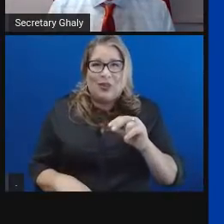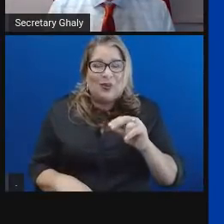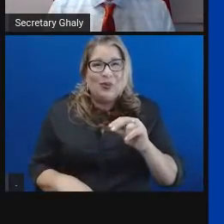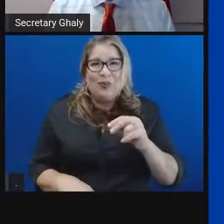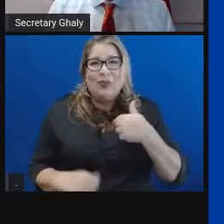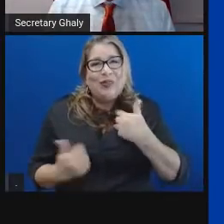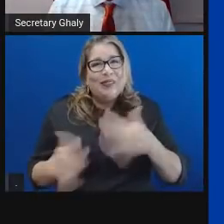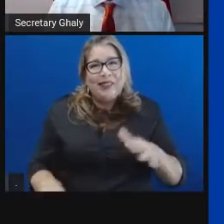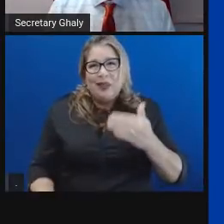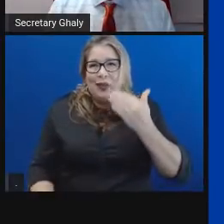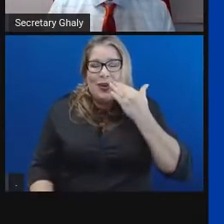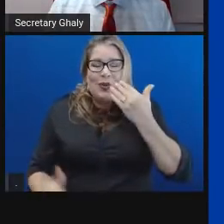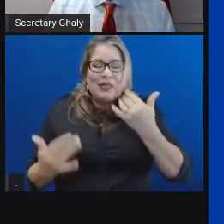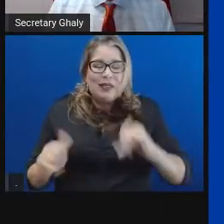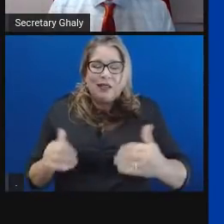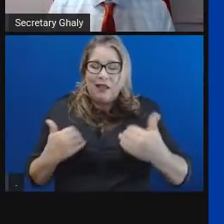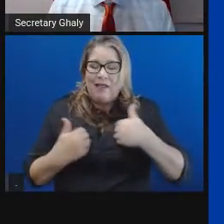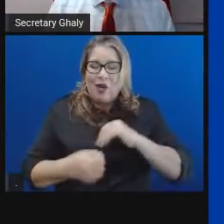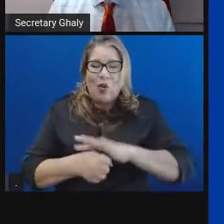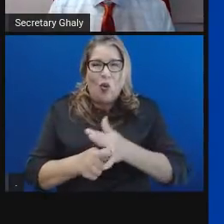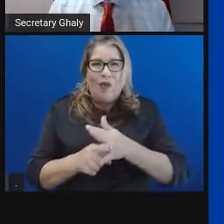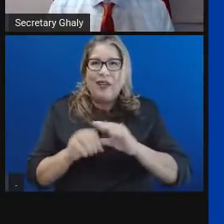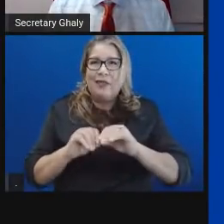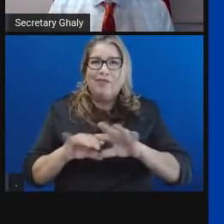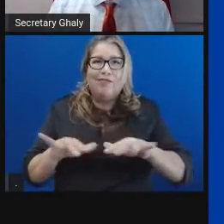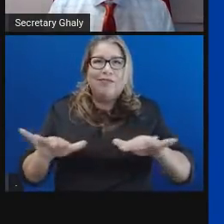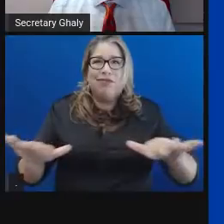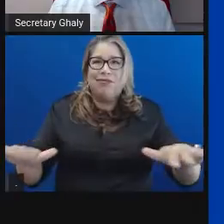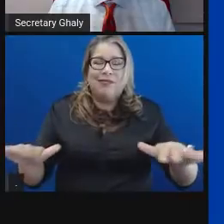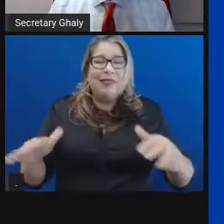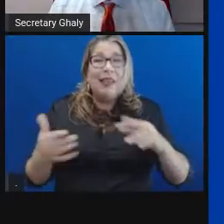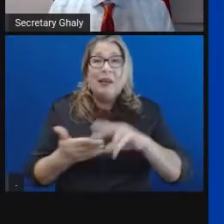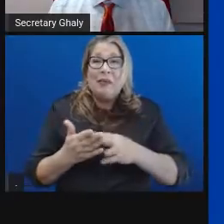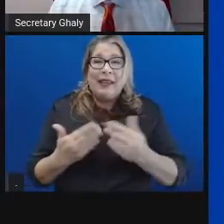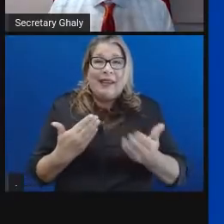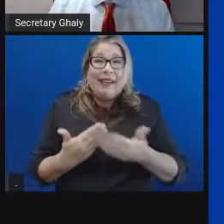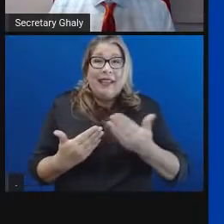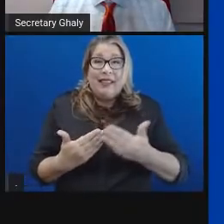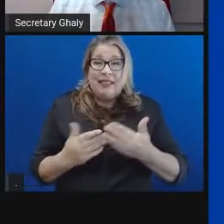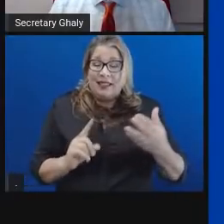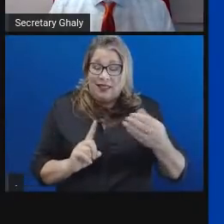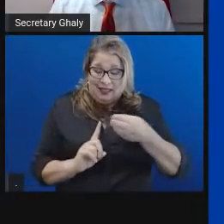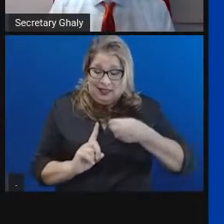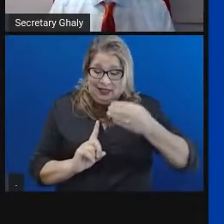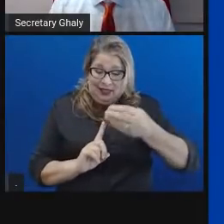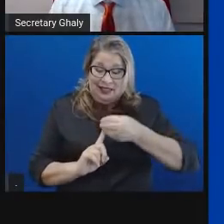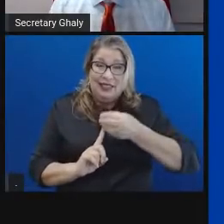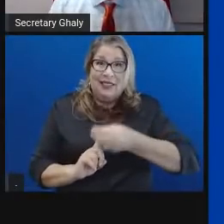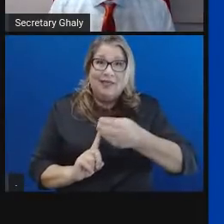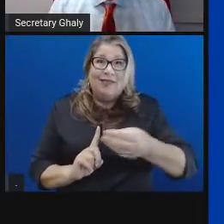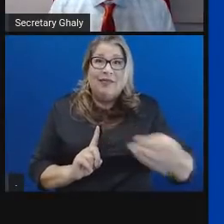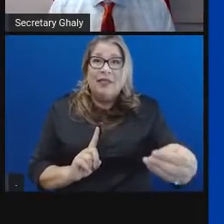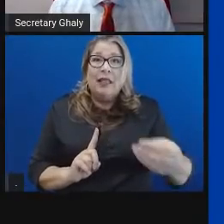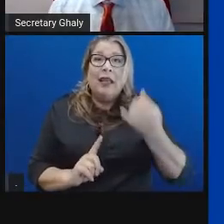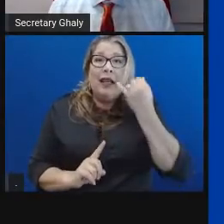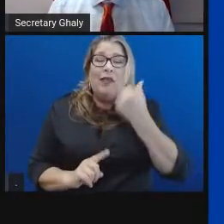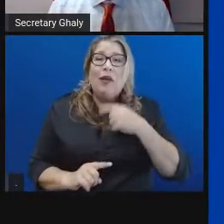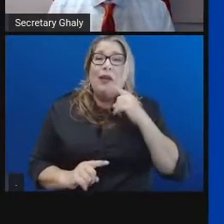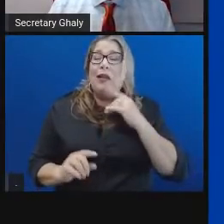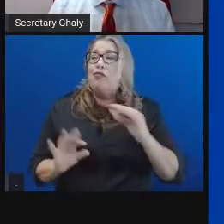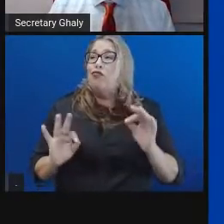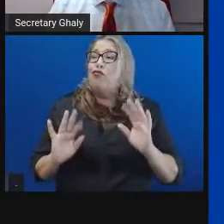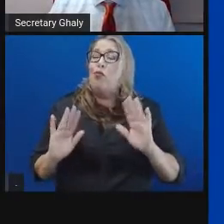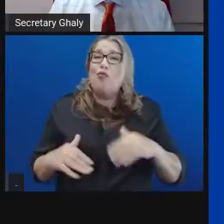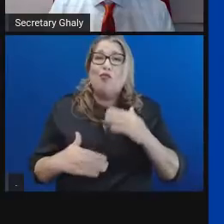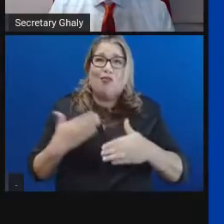in our communities, and people can easily transmit it. I say that if you give COVID an inch, it will take a mile. So we